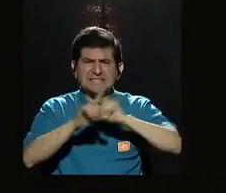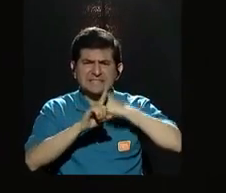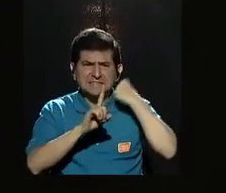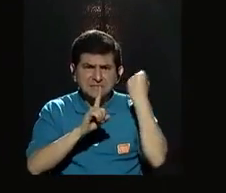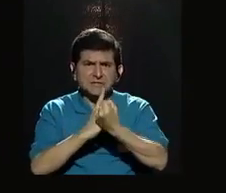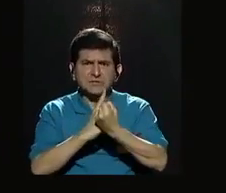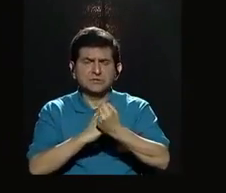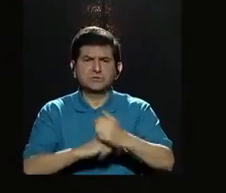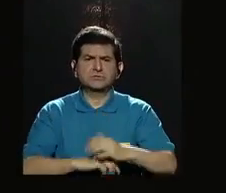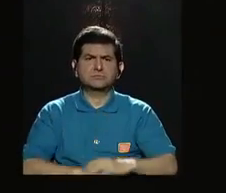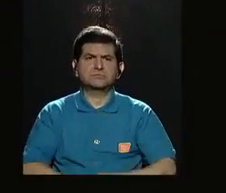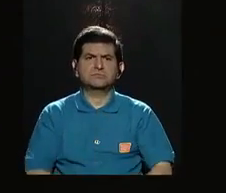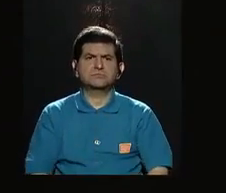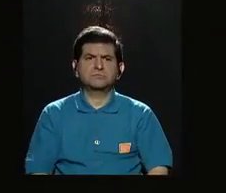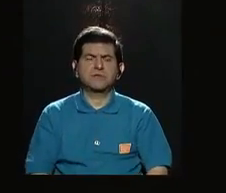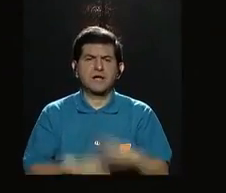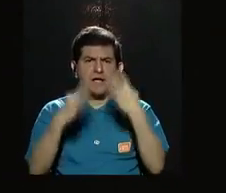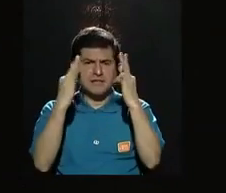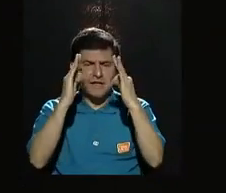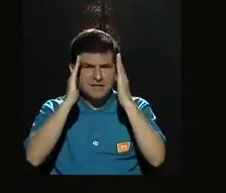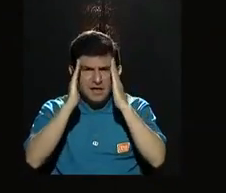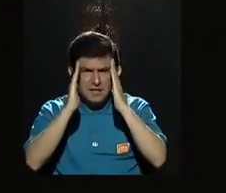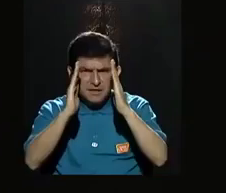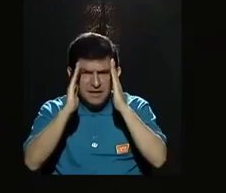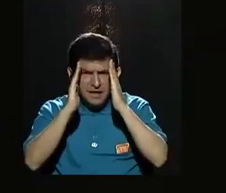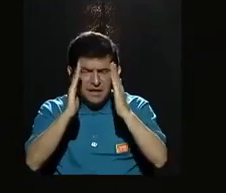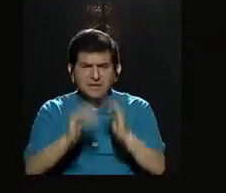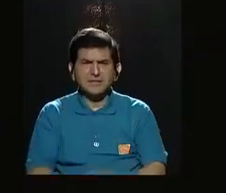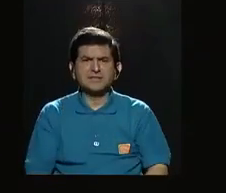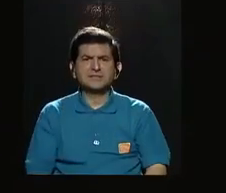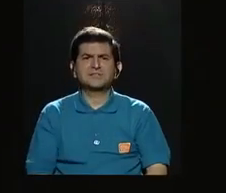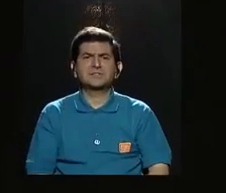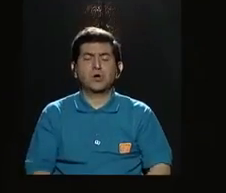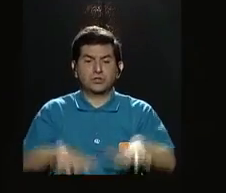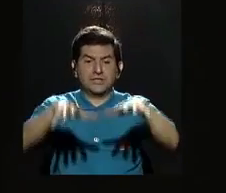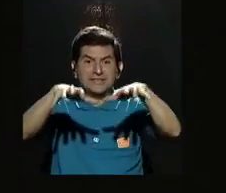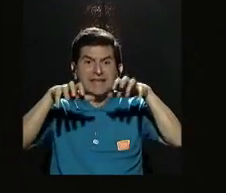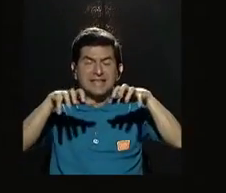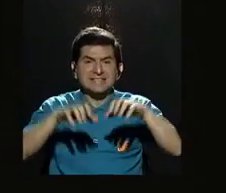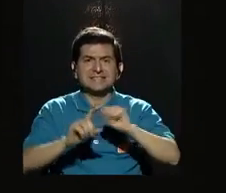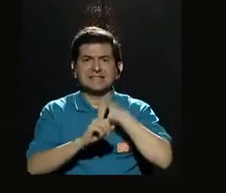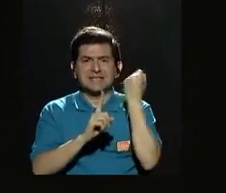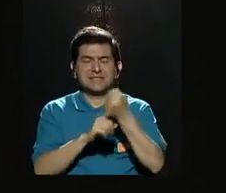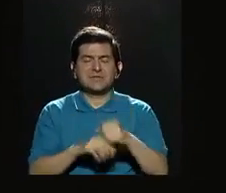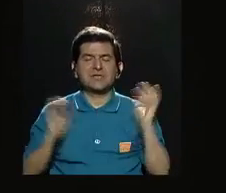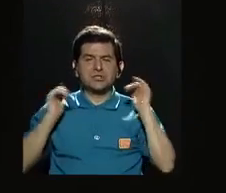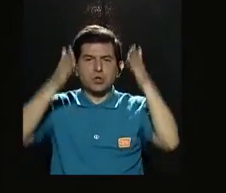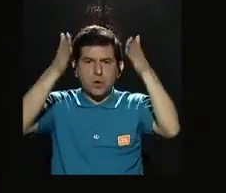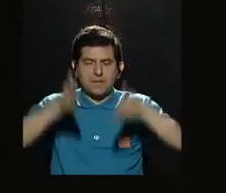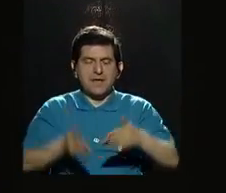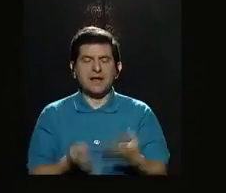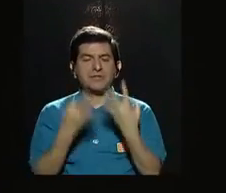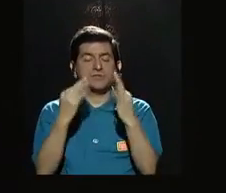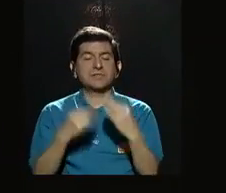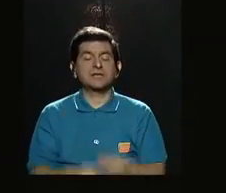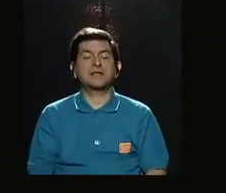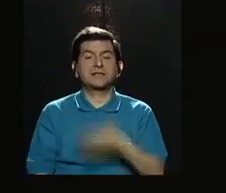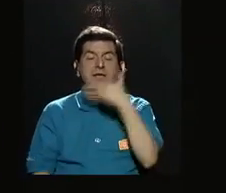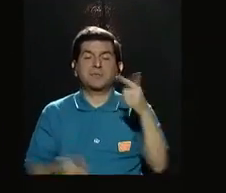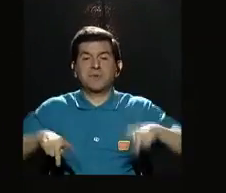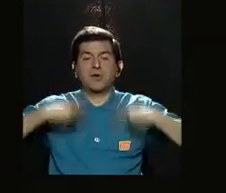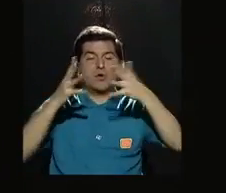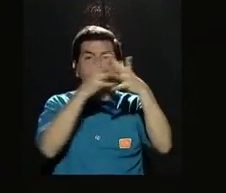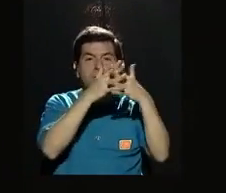from the deep kinship between immigrants searching for a better life in the US and people whose